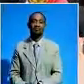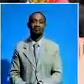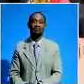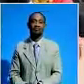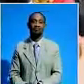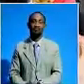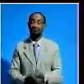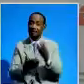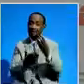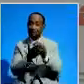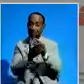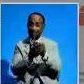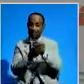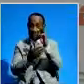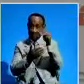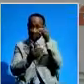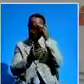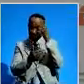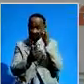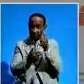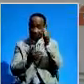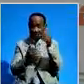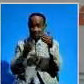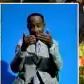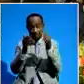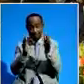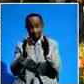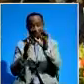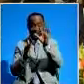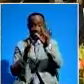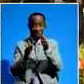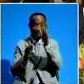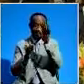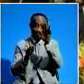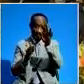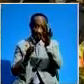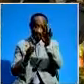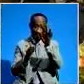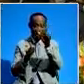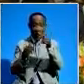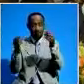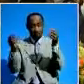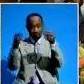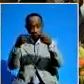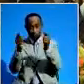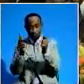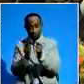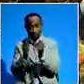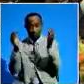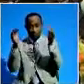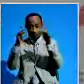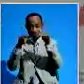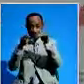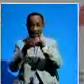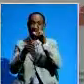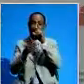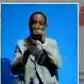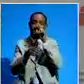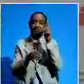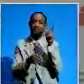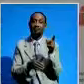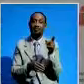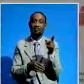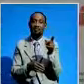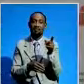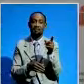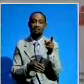Finance Minister Stumbeko Musokotwane has officially opened the 5th Industrial Development Corporation Group Conference in Livingston. Government wishes